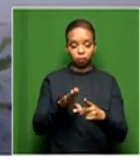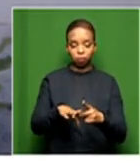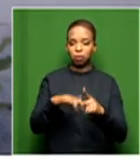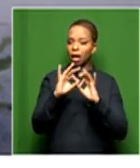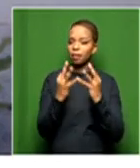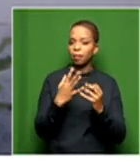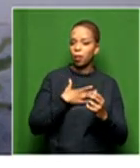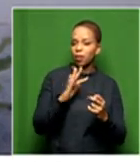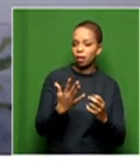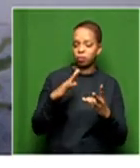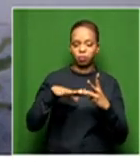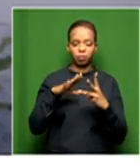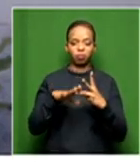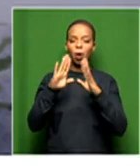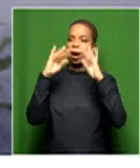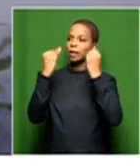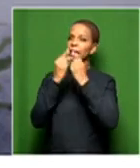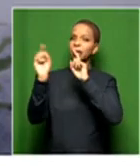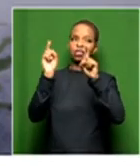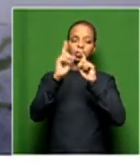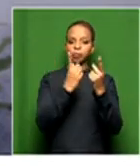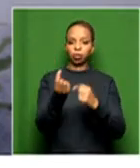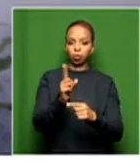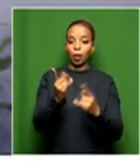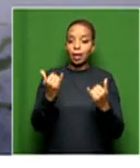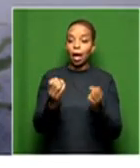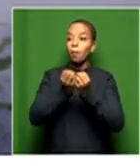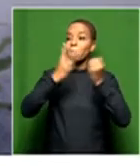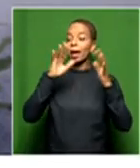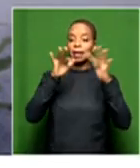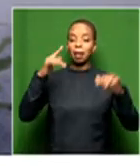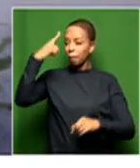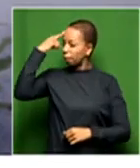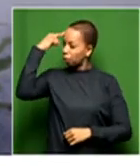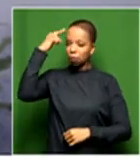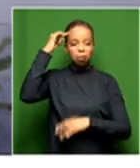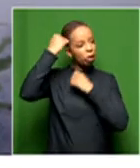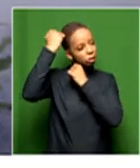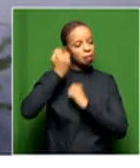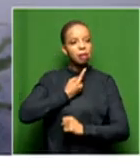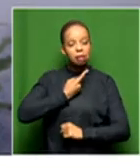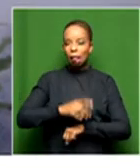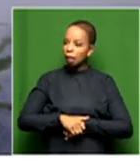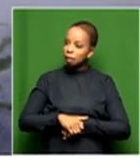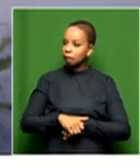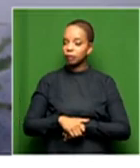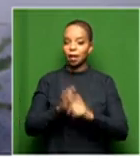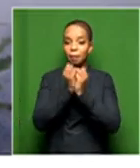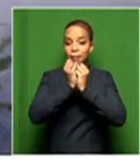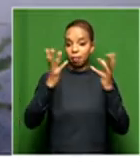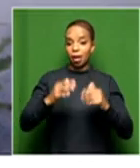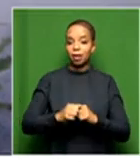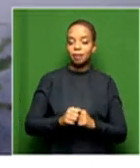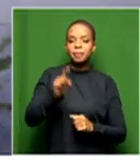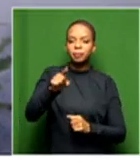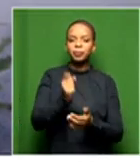organizations if suicides are on the rise, which they are? 40% are reporting being clinically depressed, and that's up